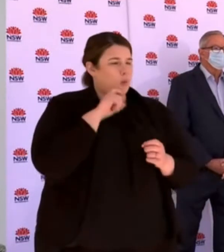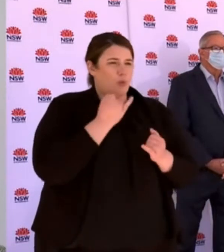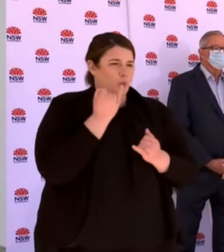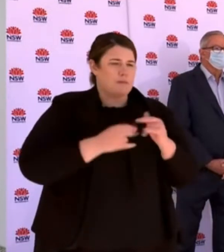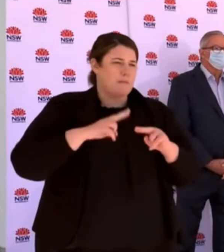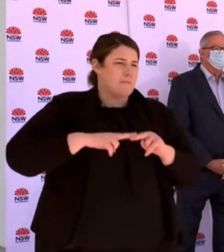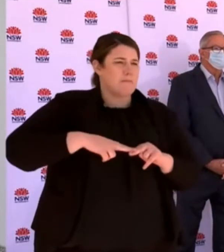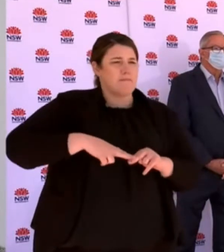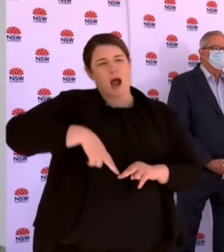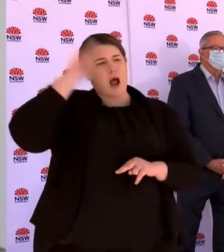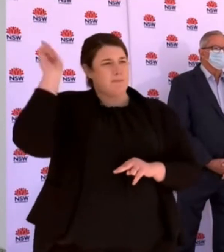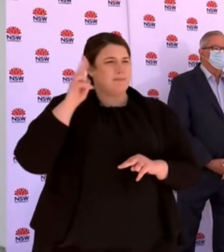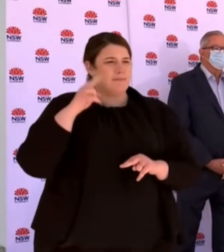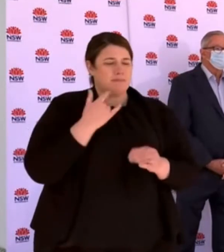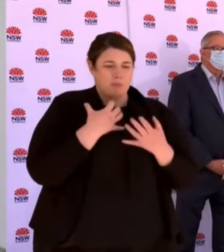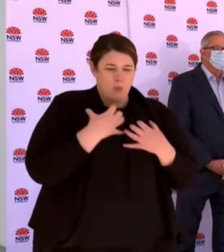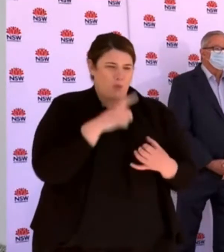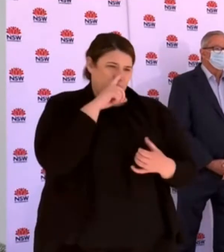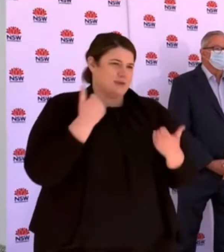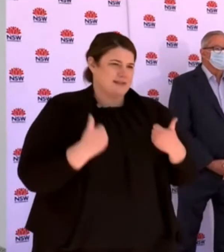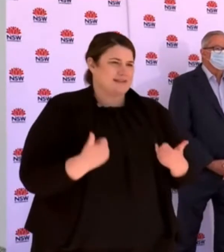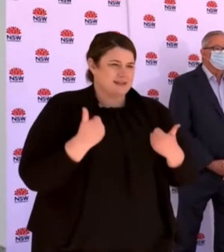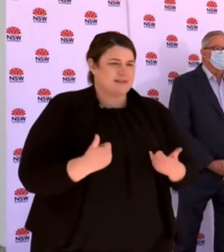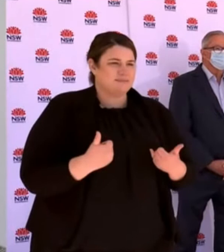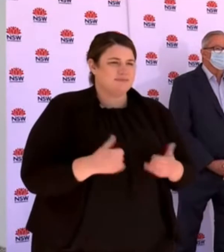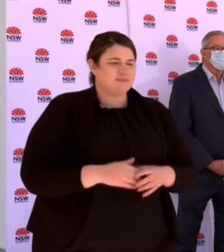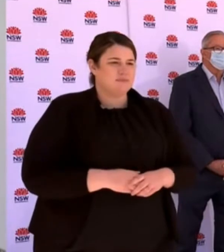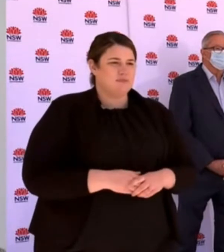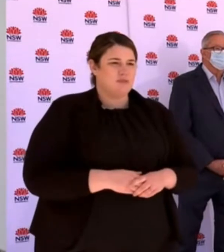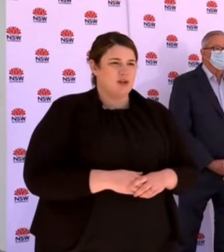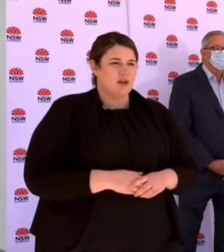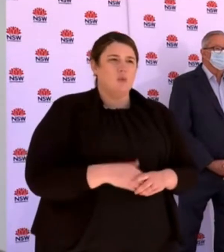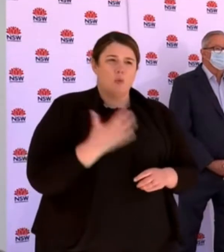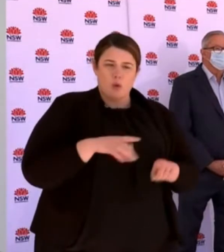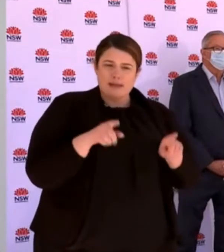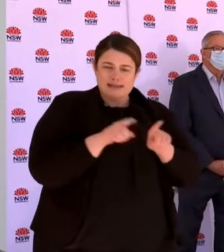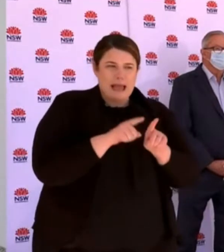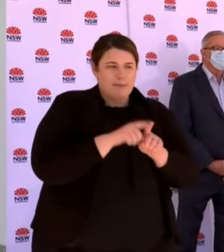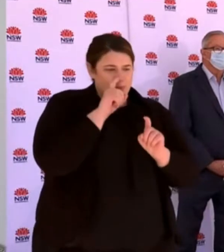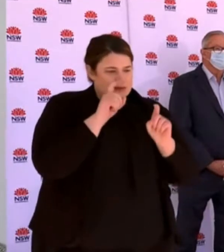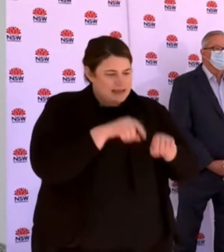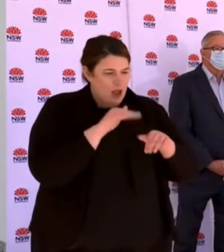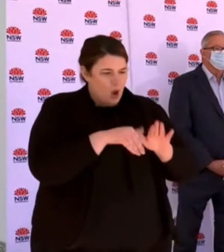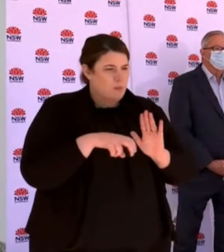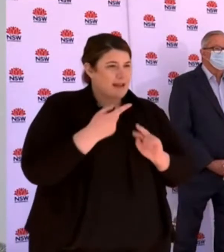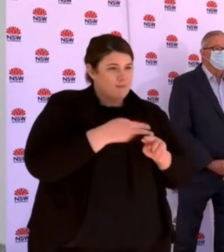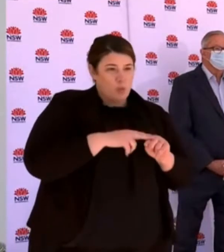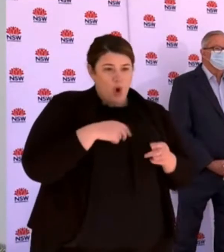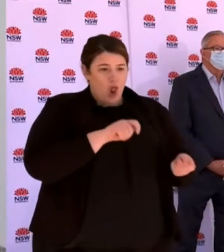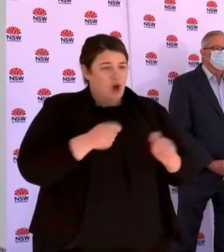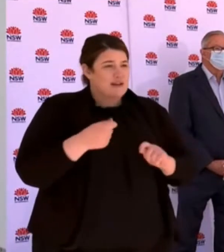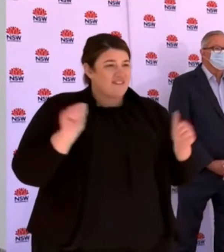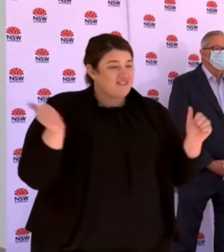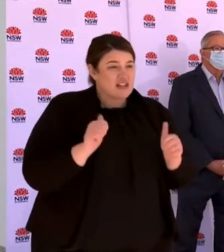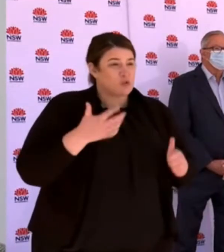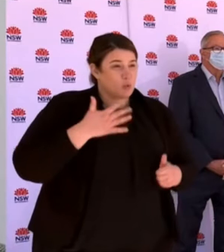have seen many more cases of exposure in the community and not in isolation. We want this trend to continue. If we want to get out of this lockdown as